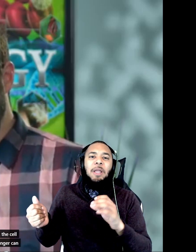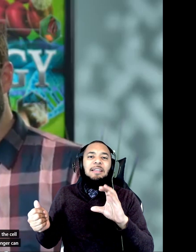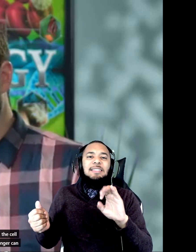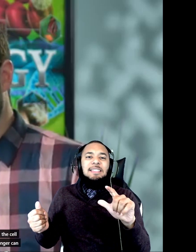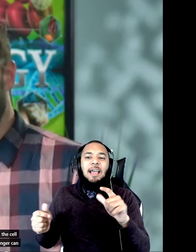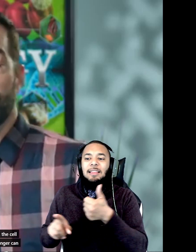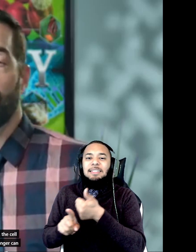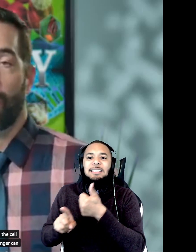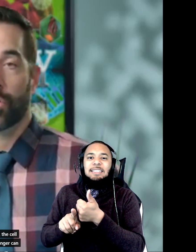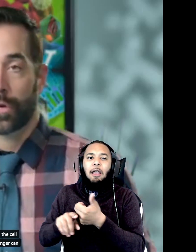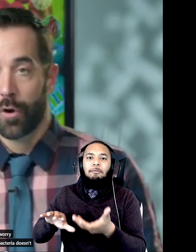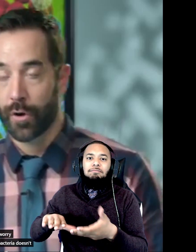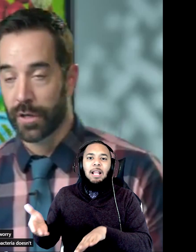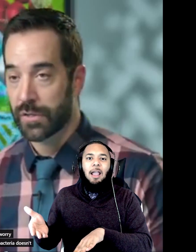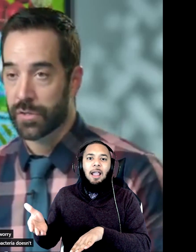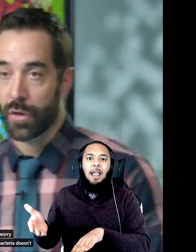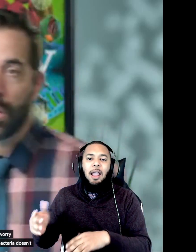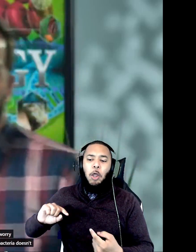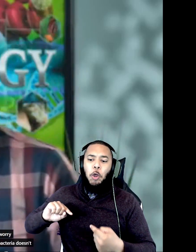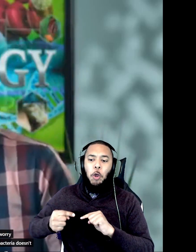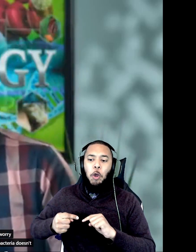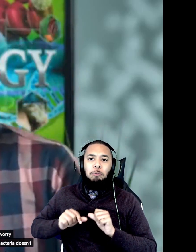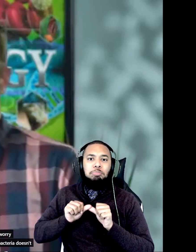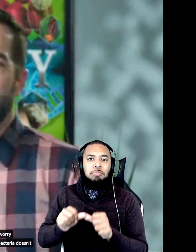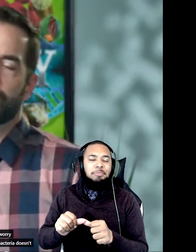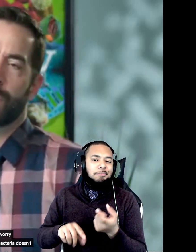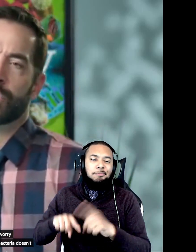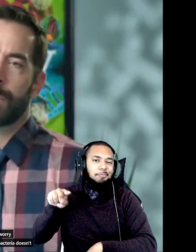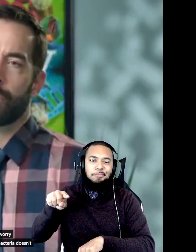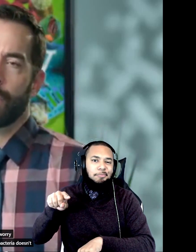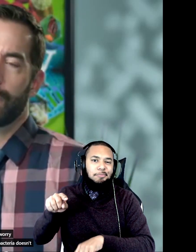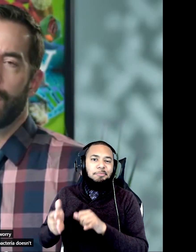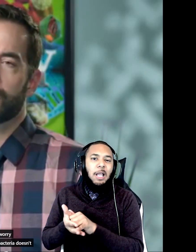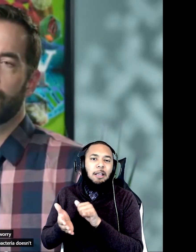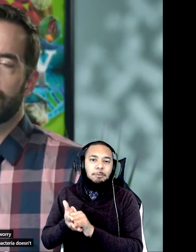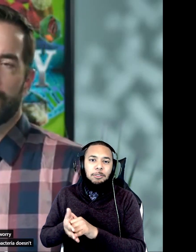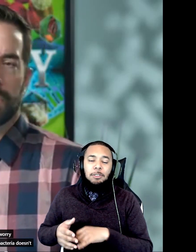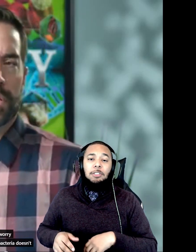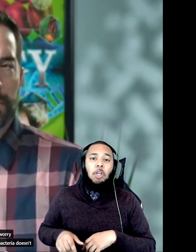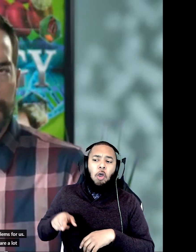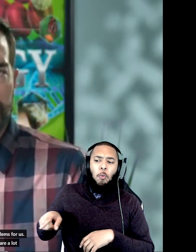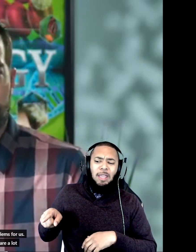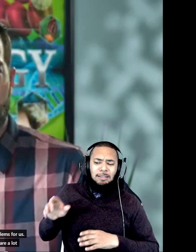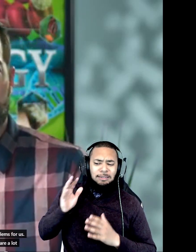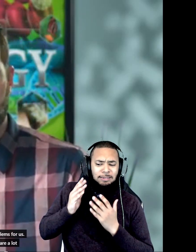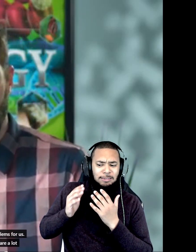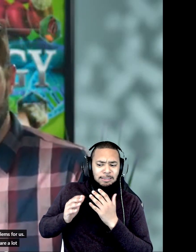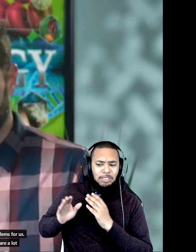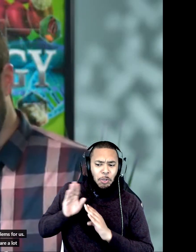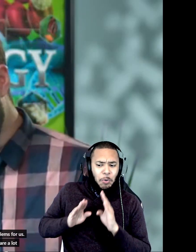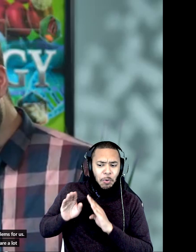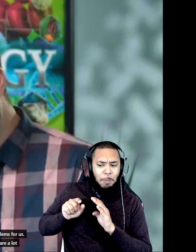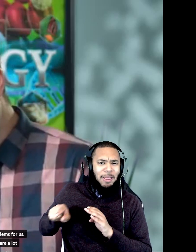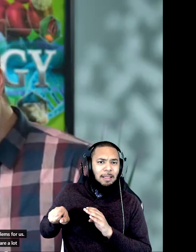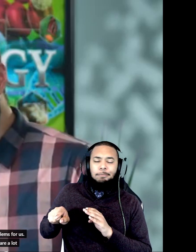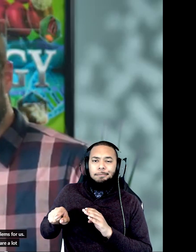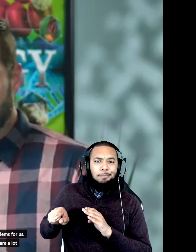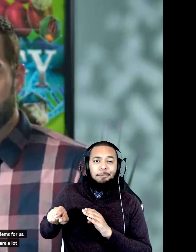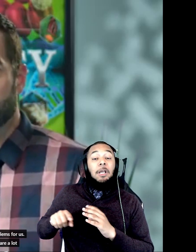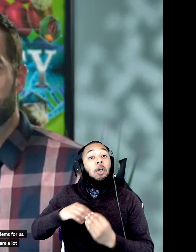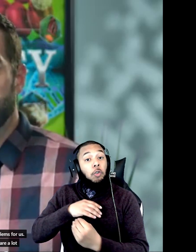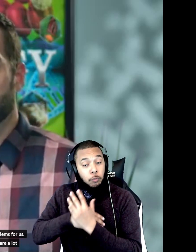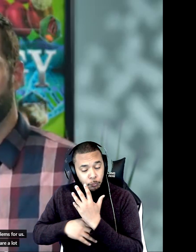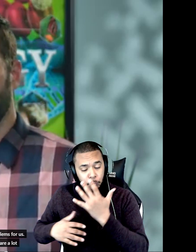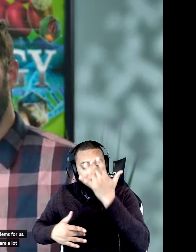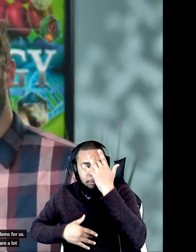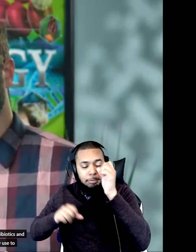is dead and it no longer can hurt us. So we don't worry as much about gram-positive bacteria. It doesn't mean they can't cause problems for us. It